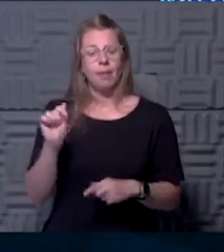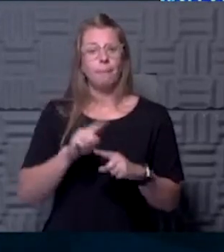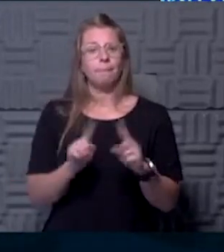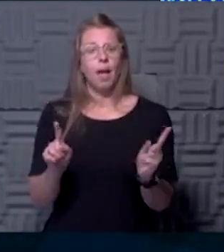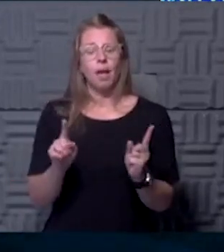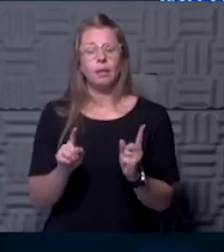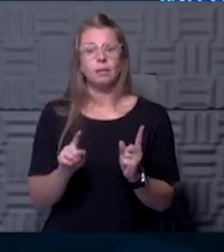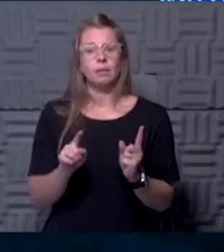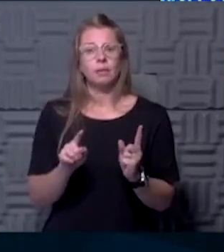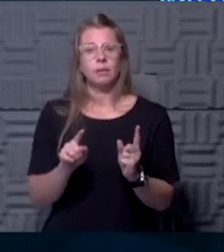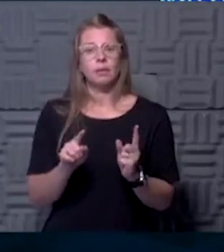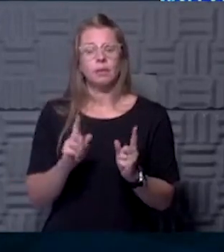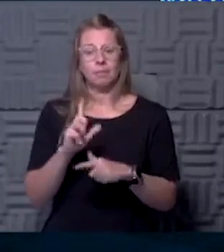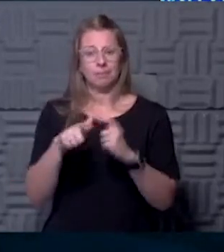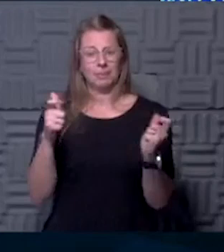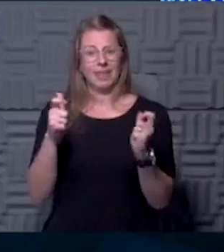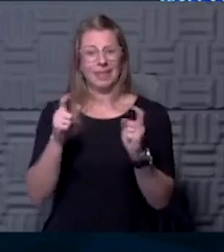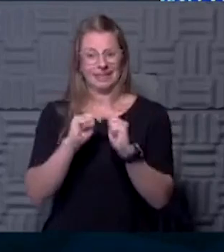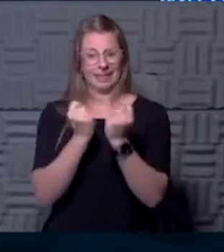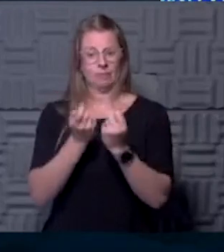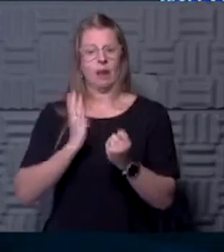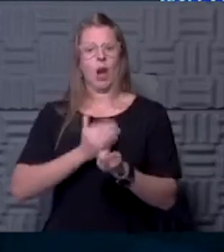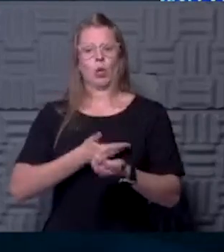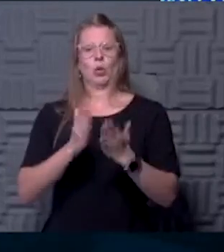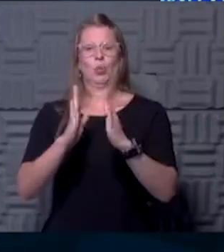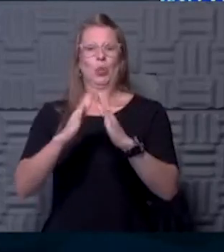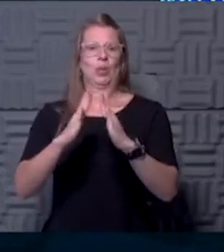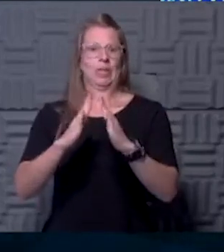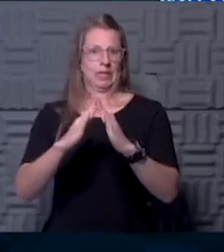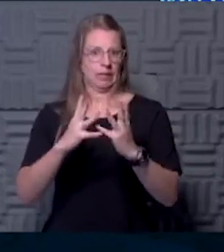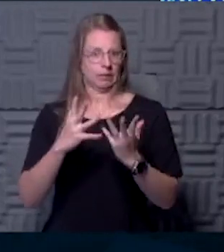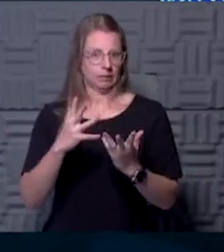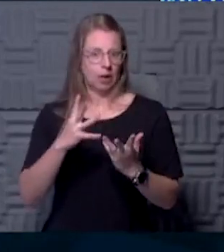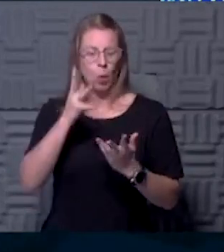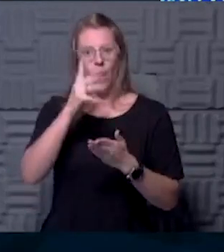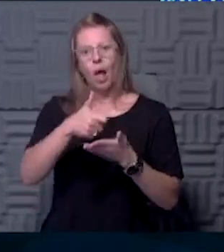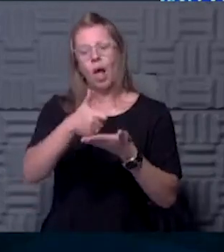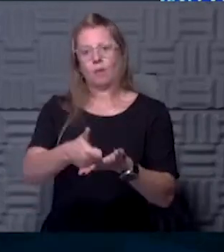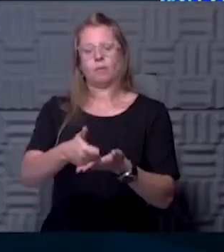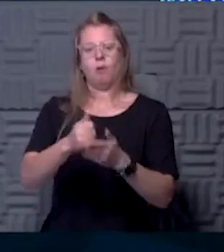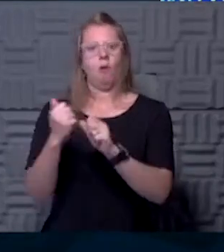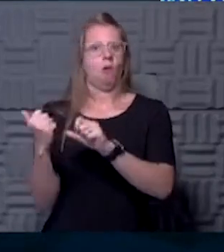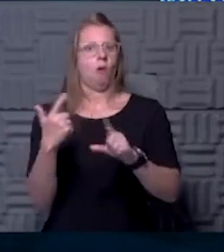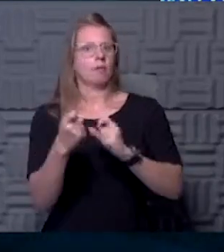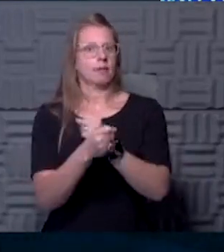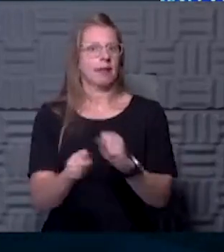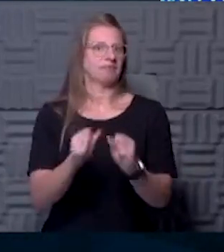the larger team is our community, and I think that this is going to help keep everybody safer